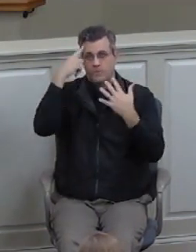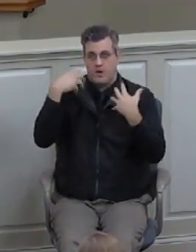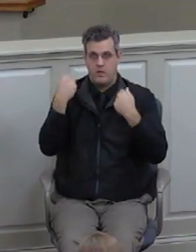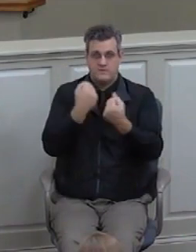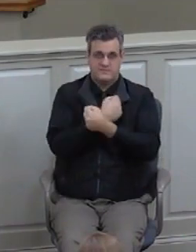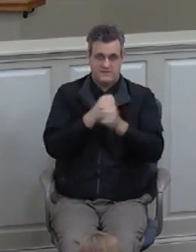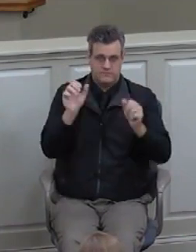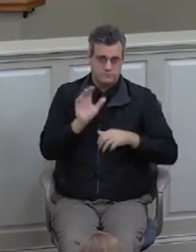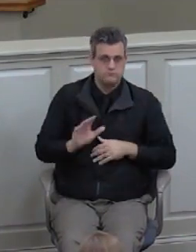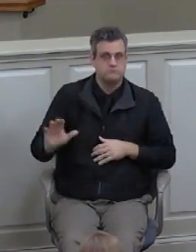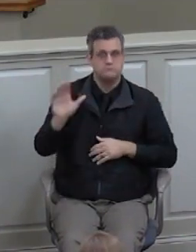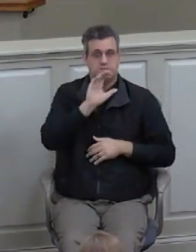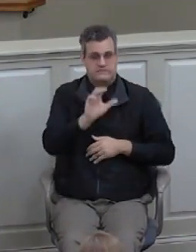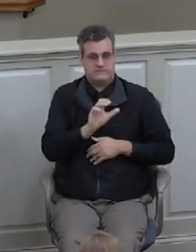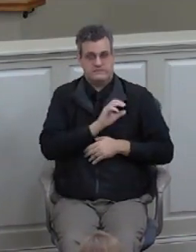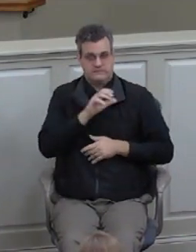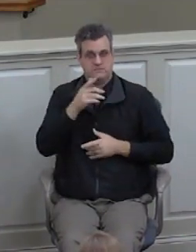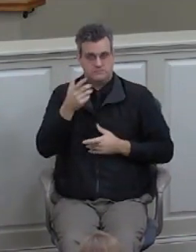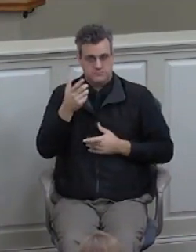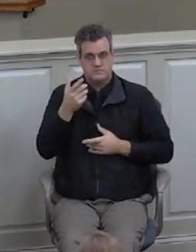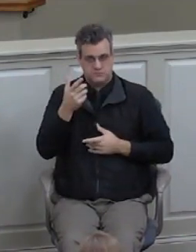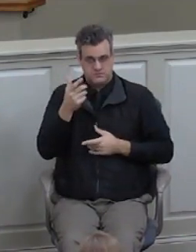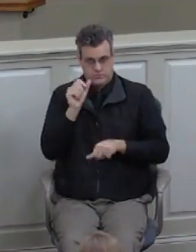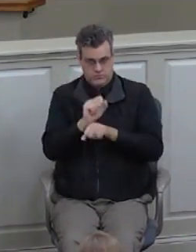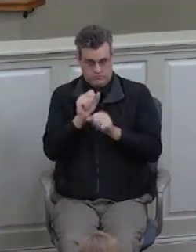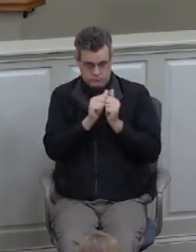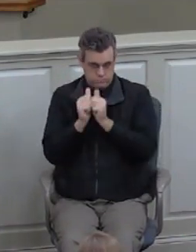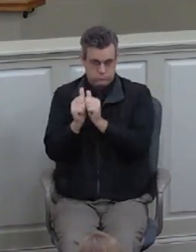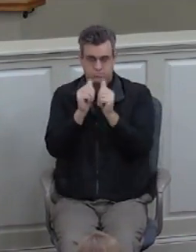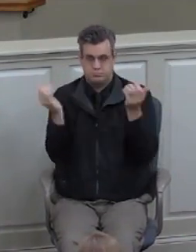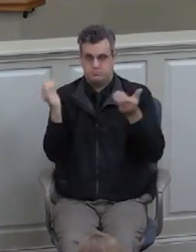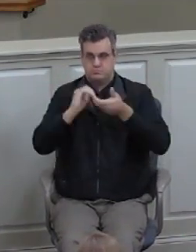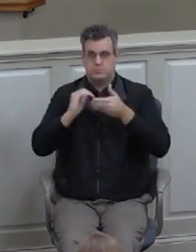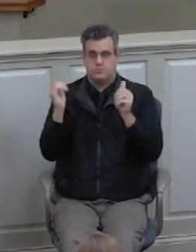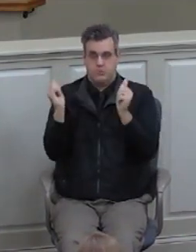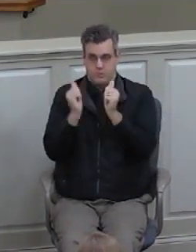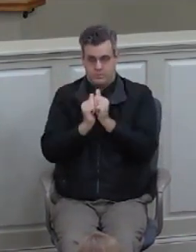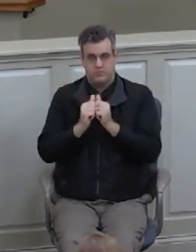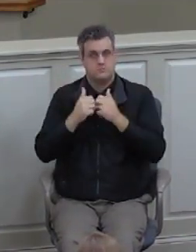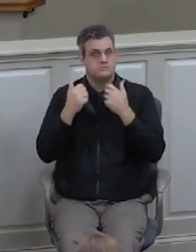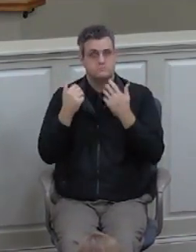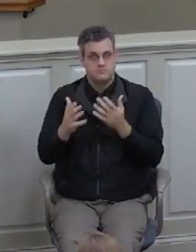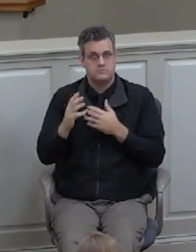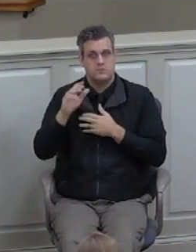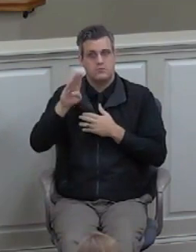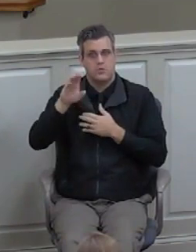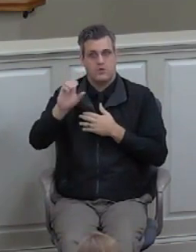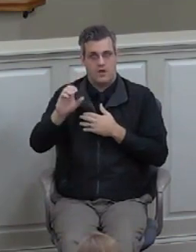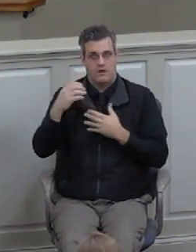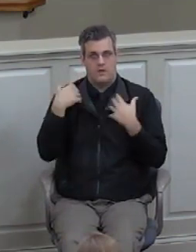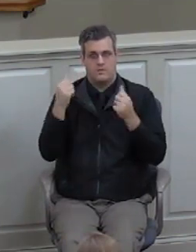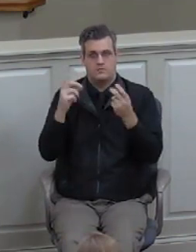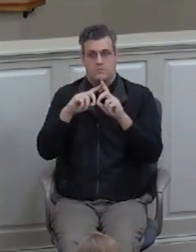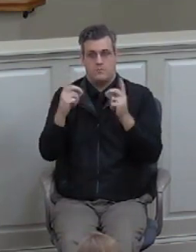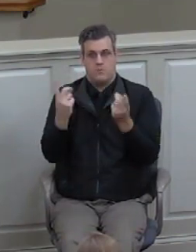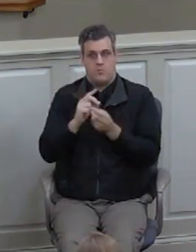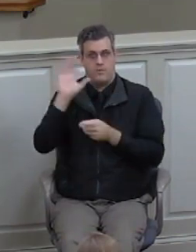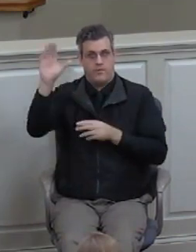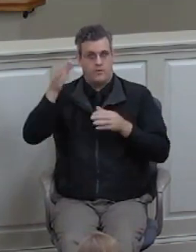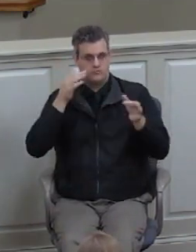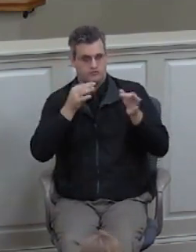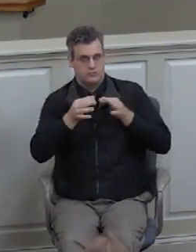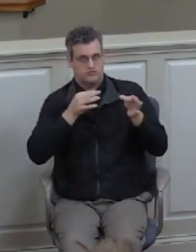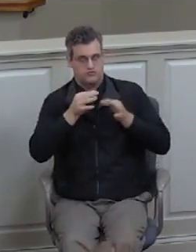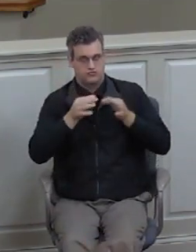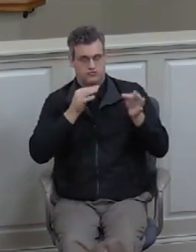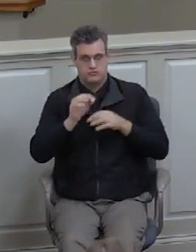and welfare of the citizens and work in conjunction with the instructions of the Boyle County Health Department